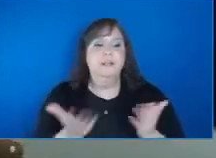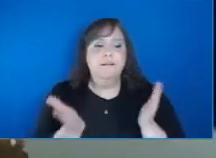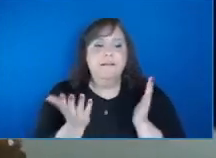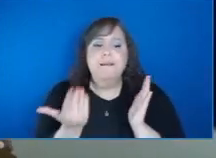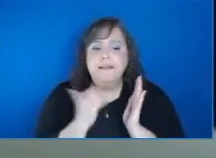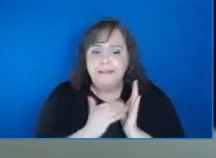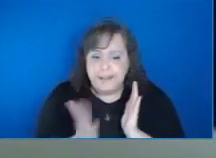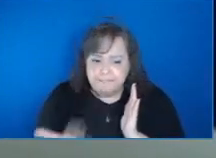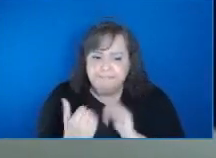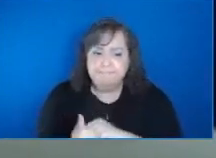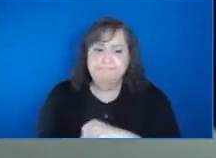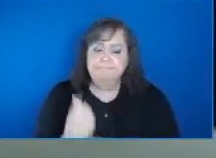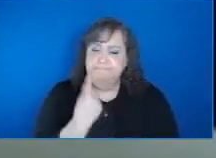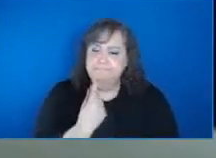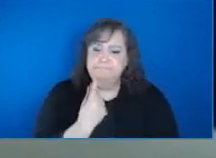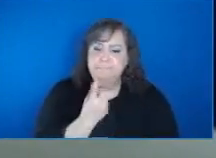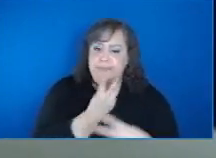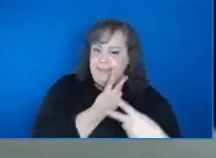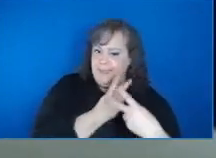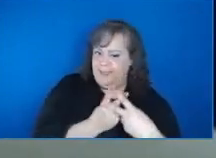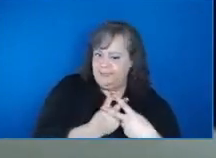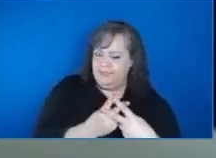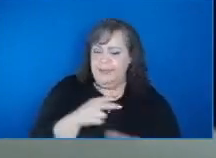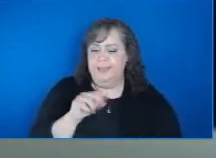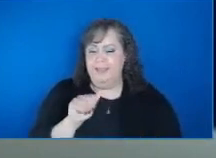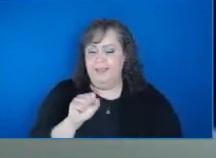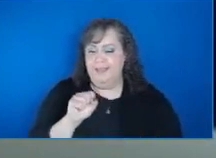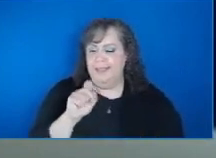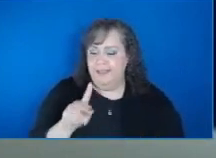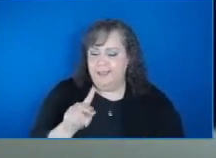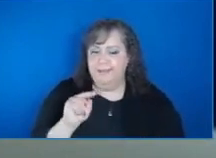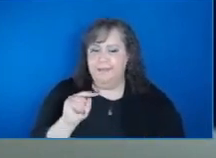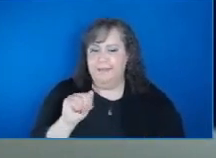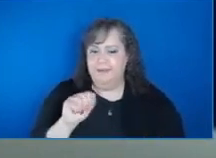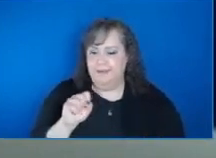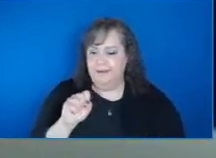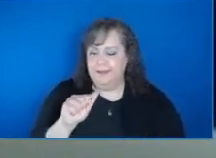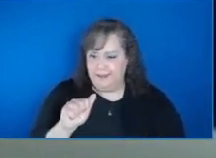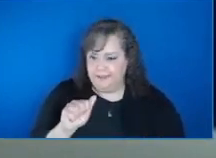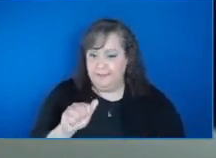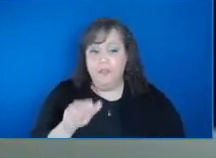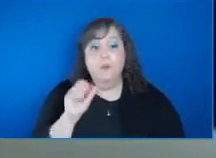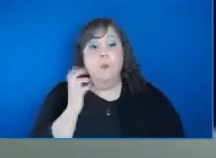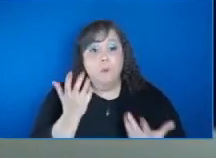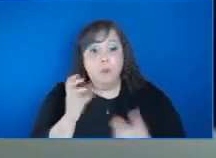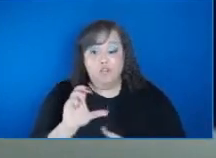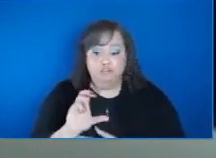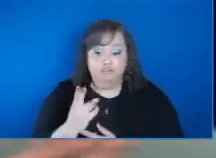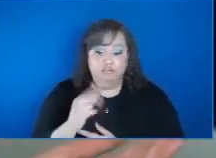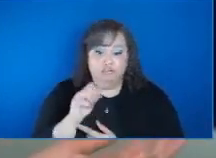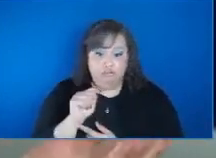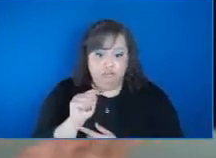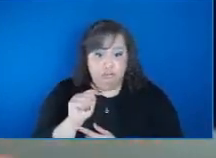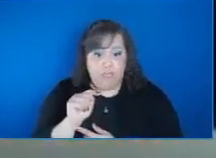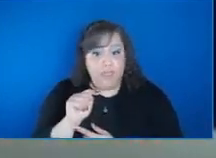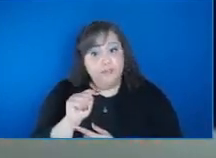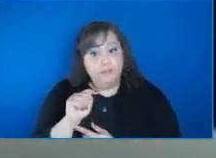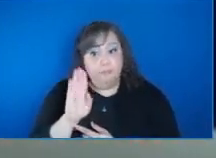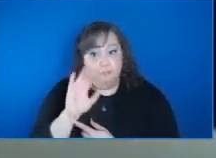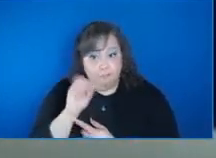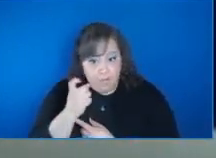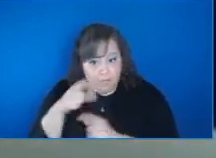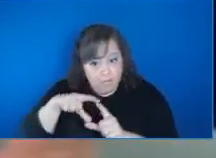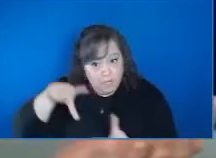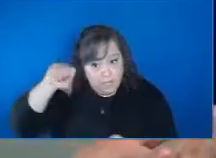hashtag AskNASA. You can also pop stuff right in the stream, in the chat, wherever you are watching. And because some folks are